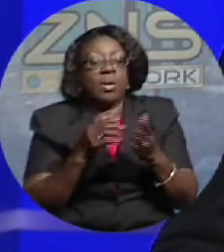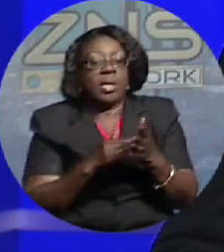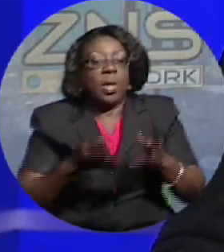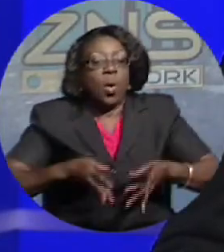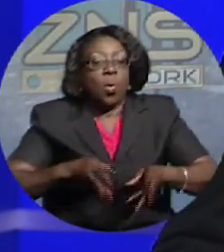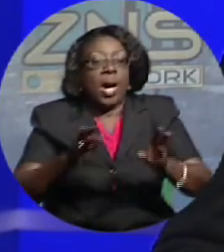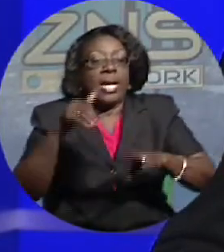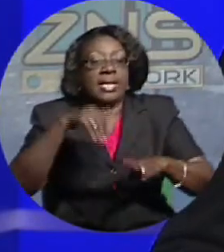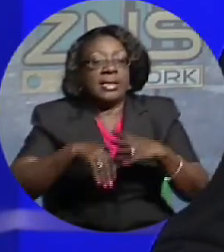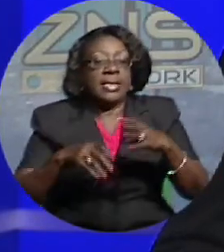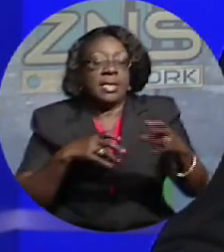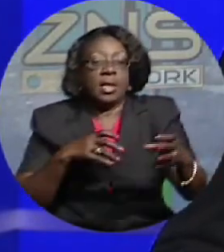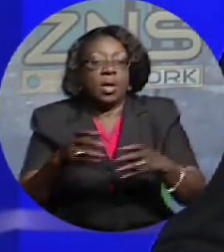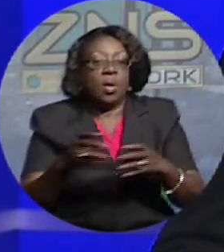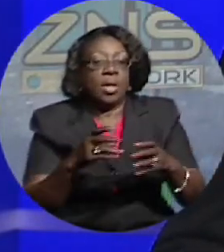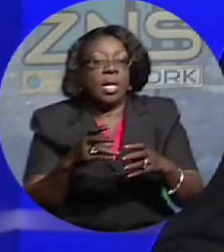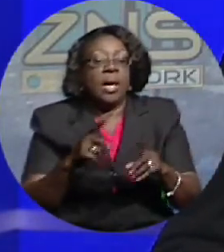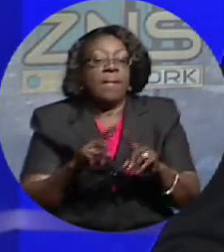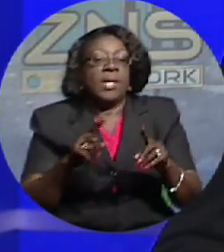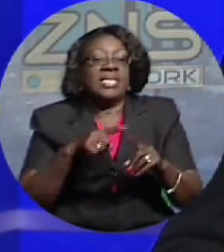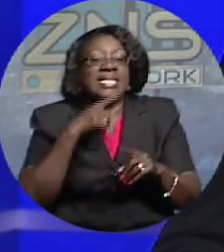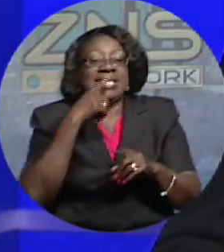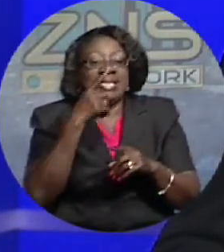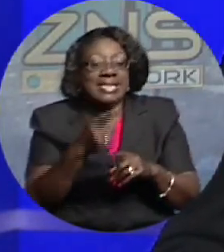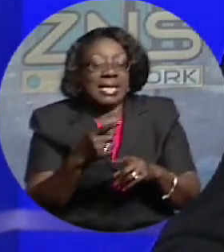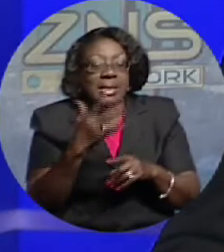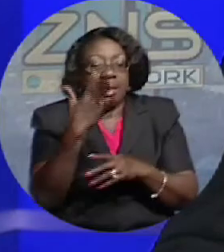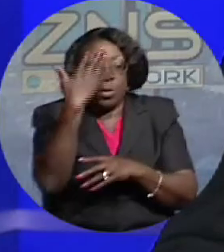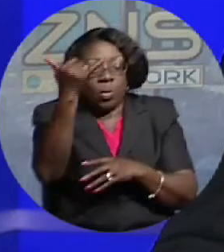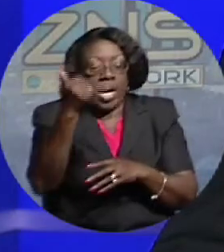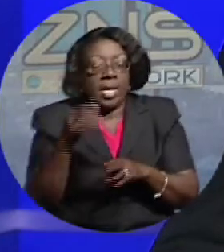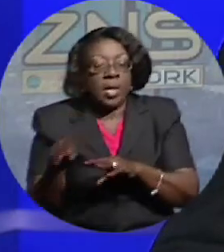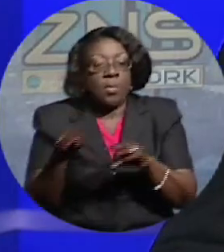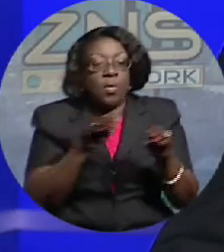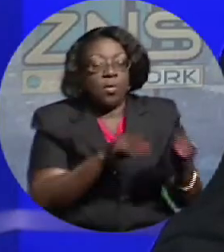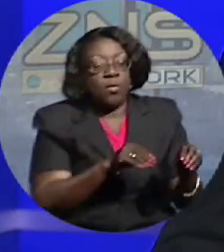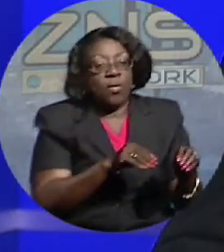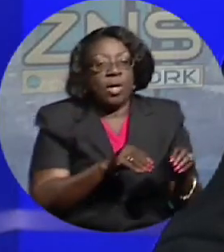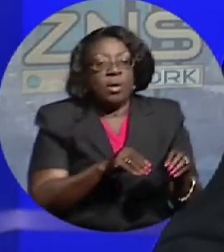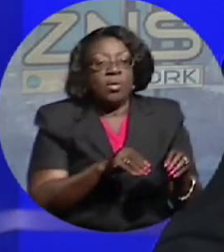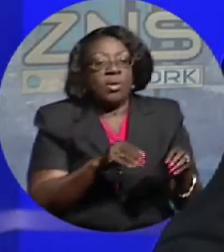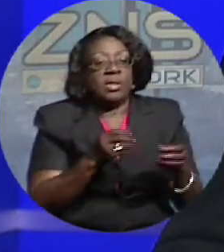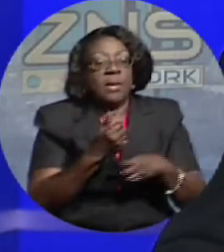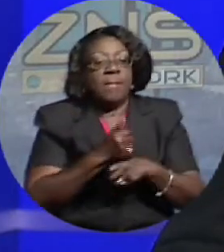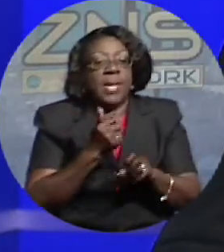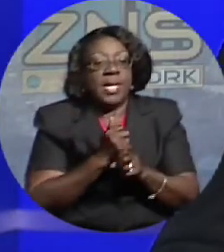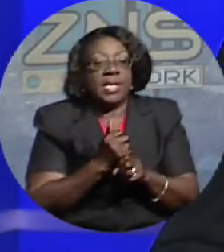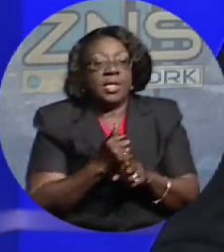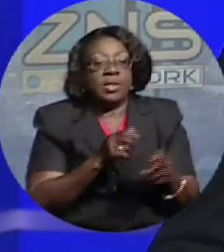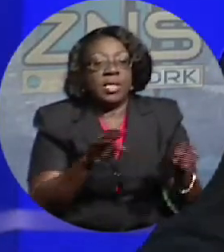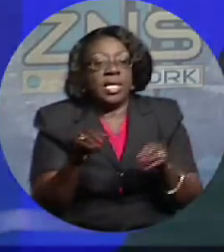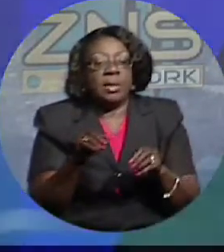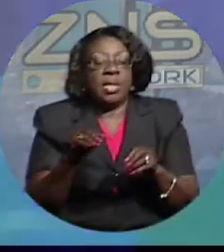court. However, she did have this to say about why the move was made to station court reporters at the Supreme Court.